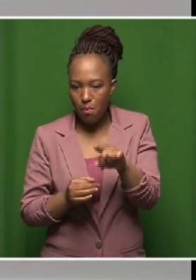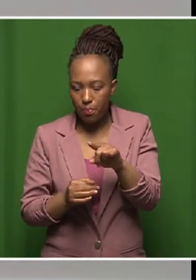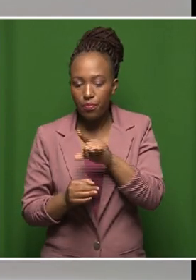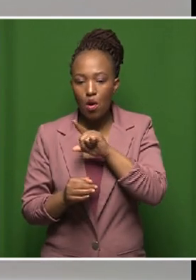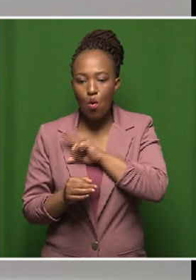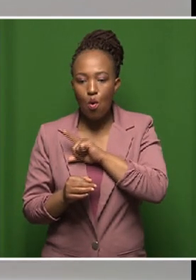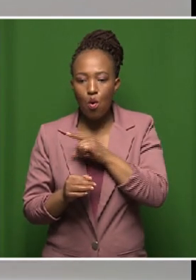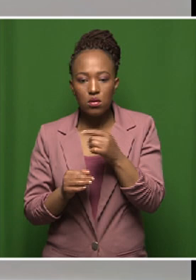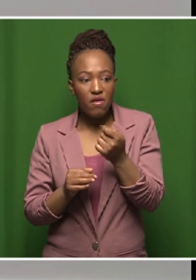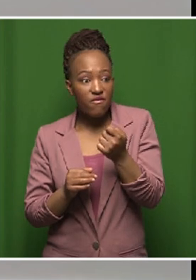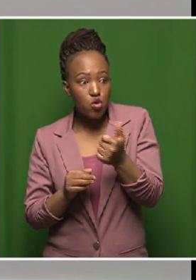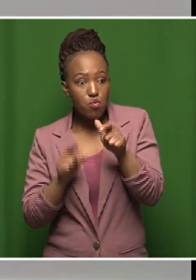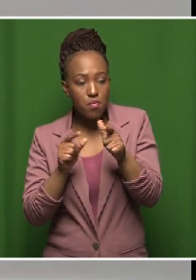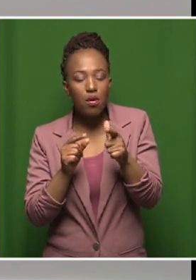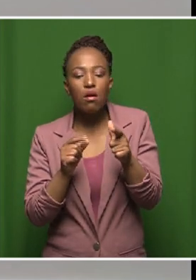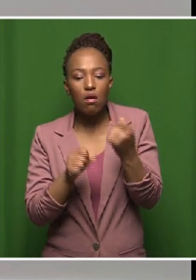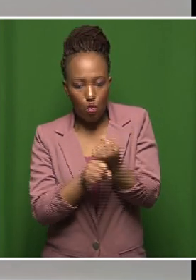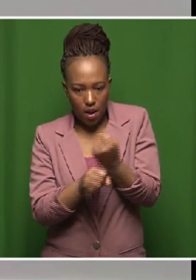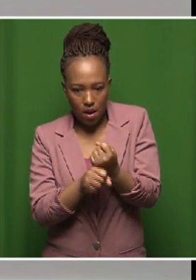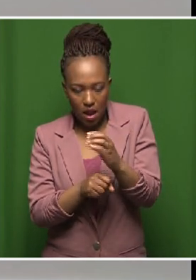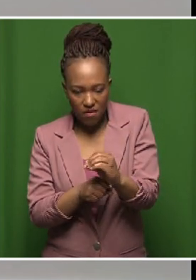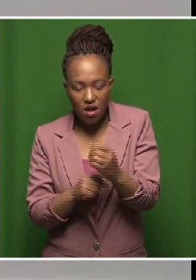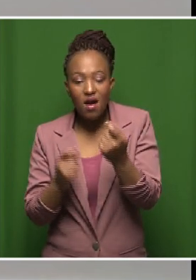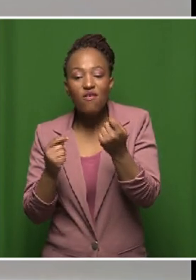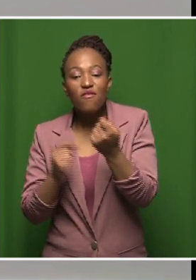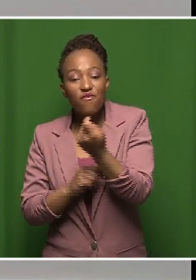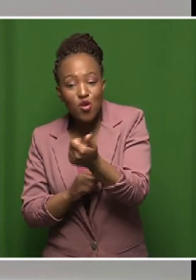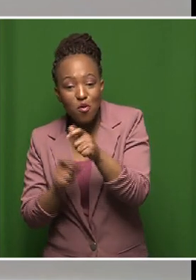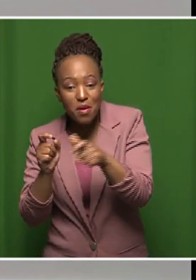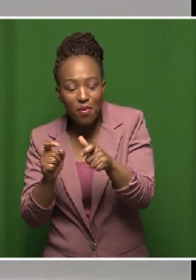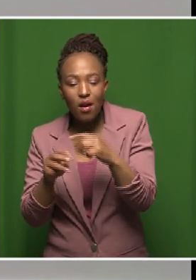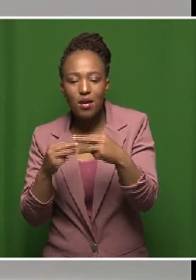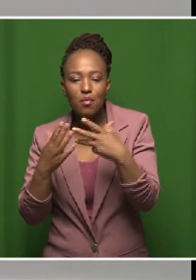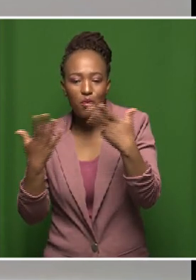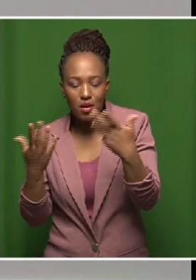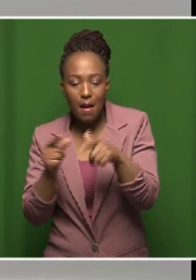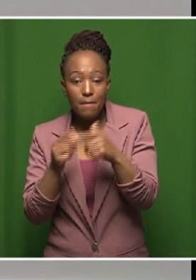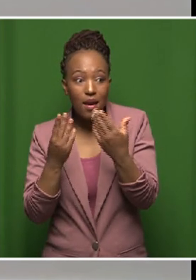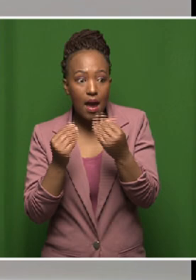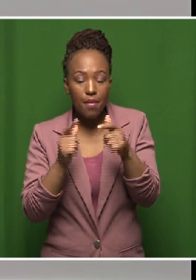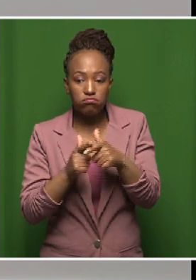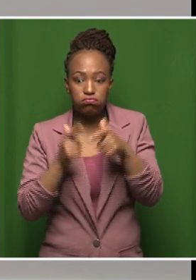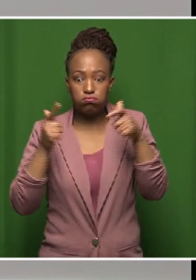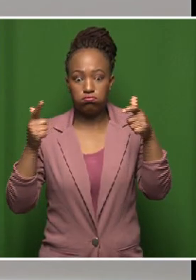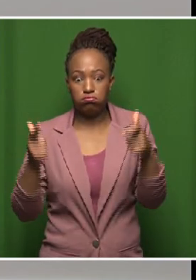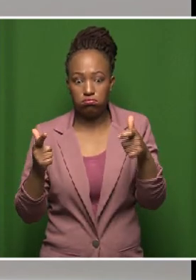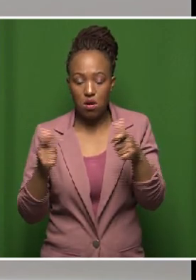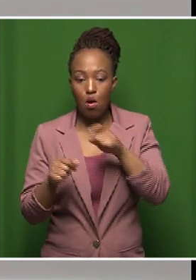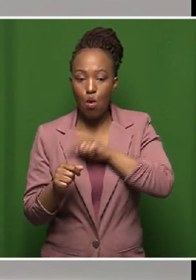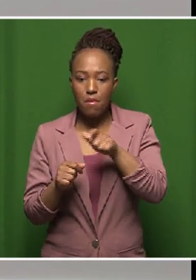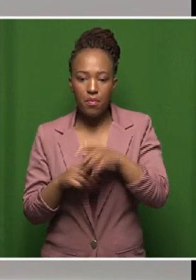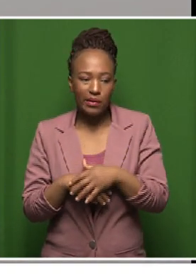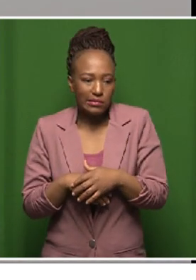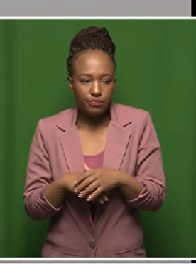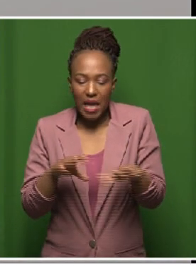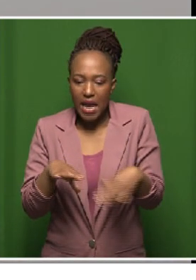people are employed, fewer people are unemployed, but a huge number of people, huge increase in the people that are simply not